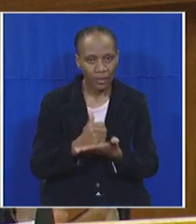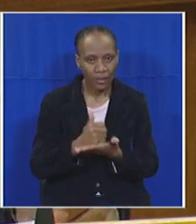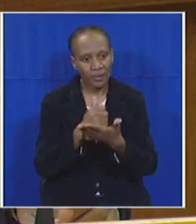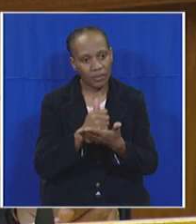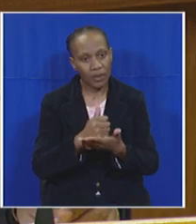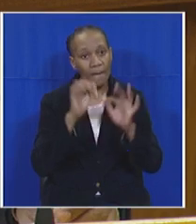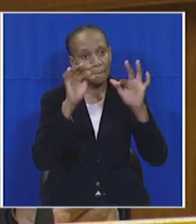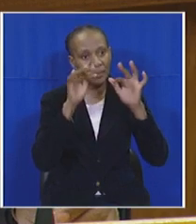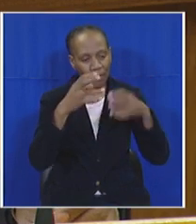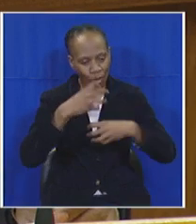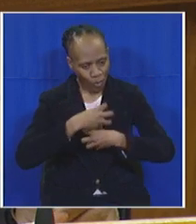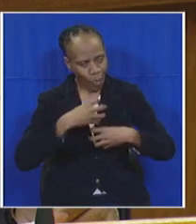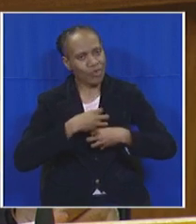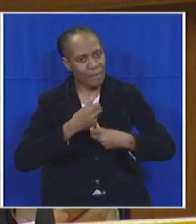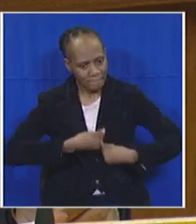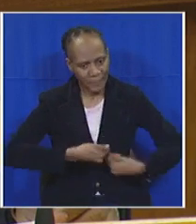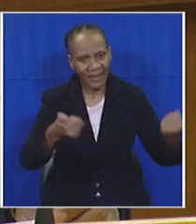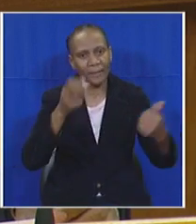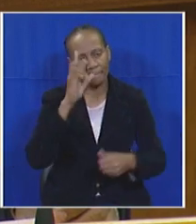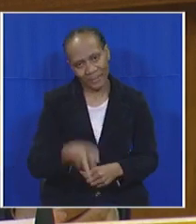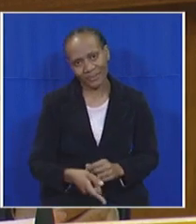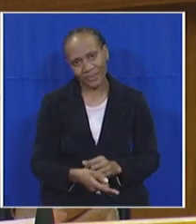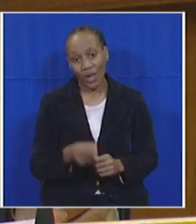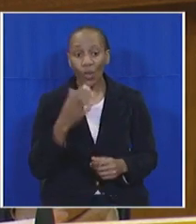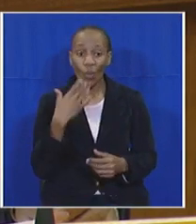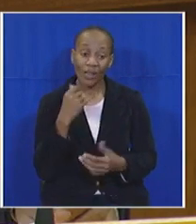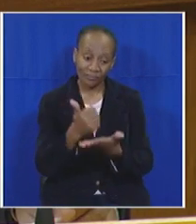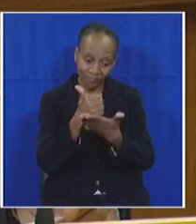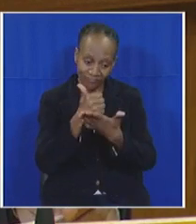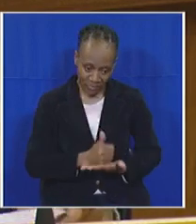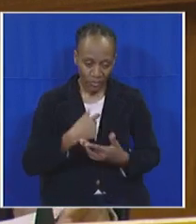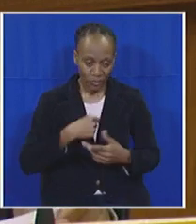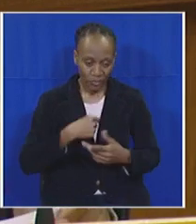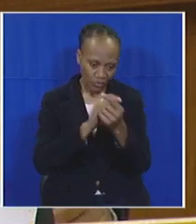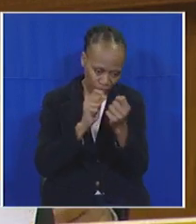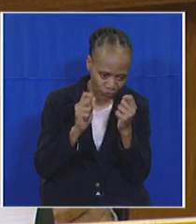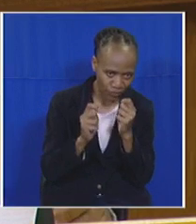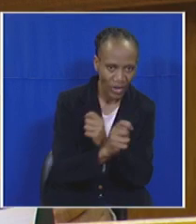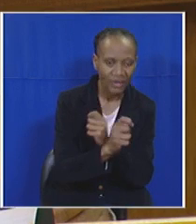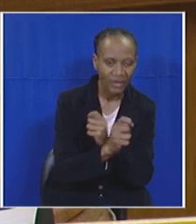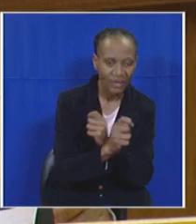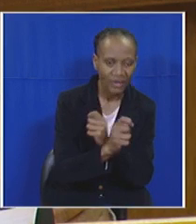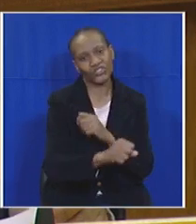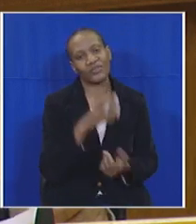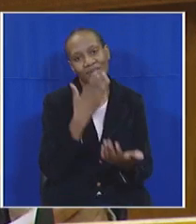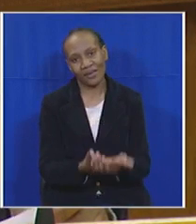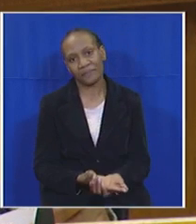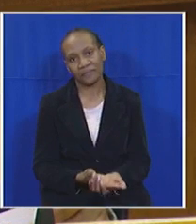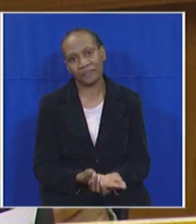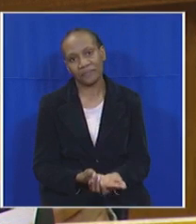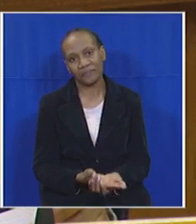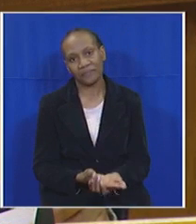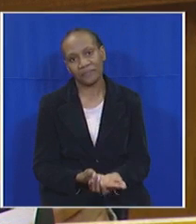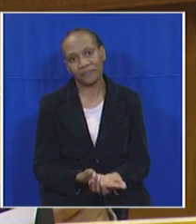of black people in this country, and that will help us achieve reconciliation. We should adopt